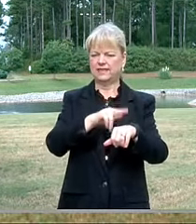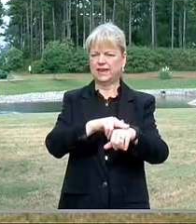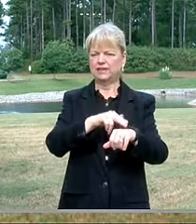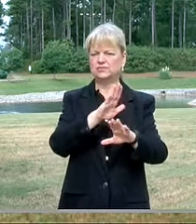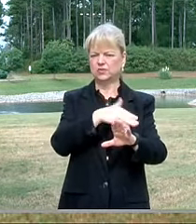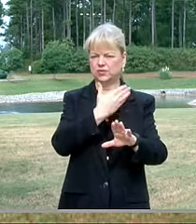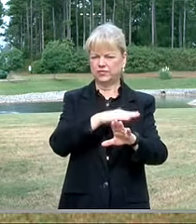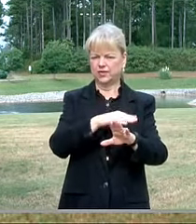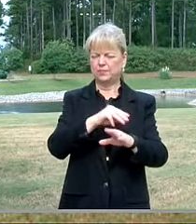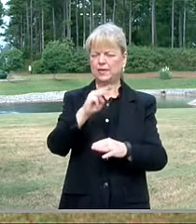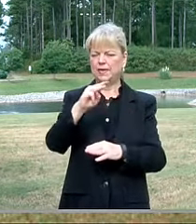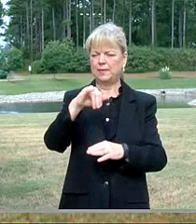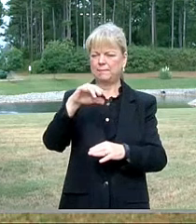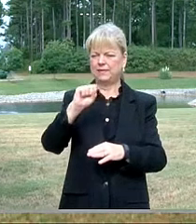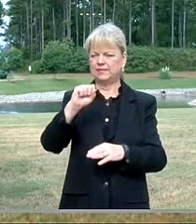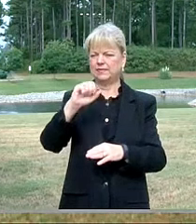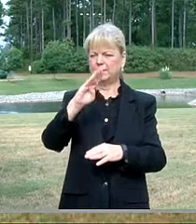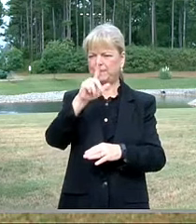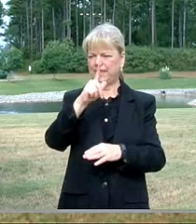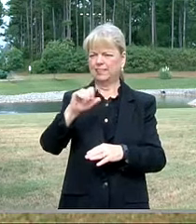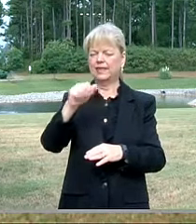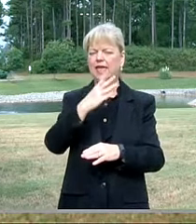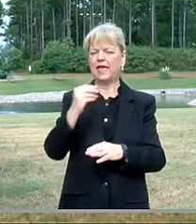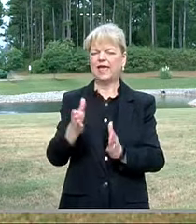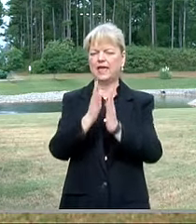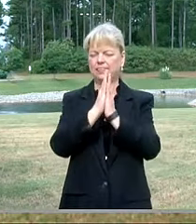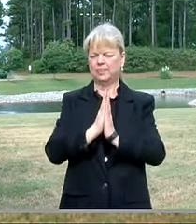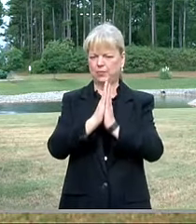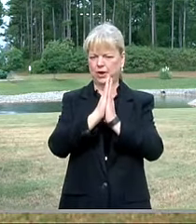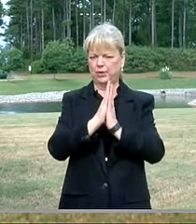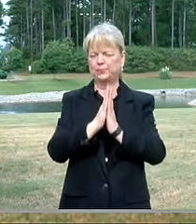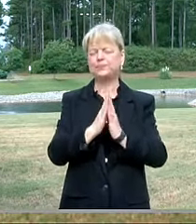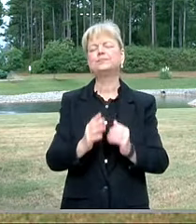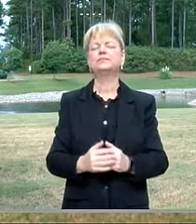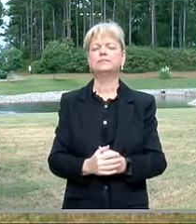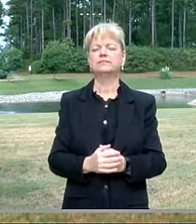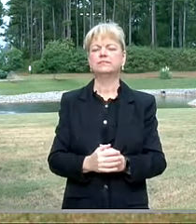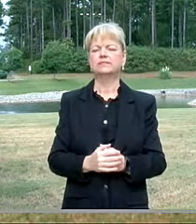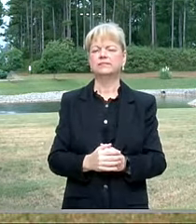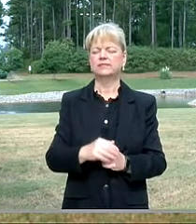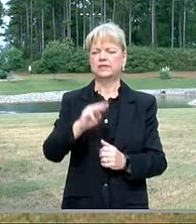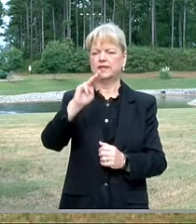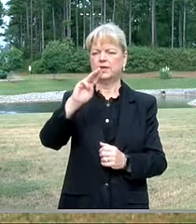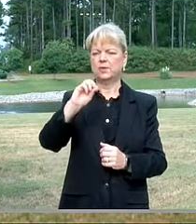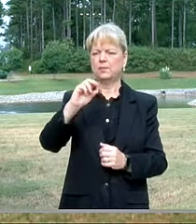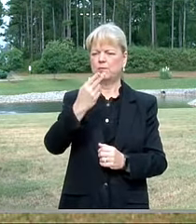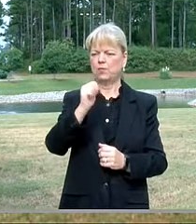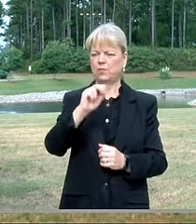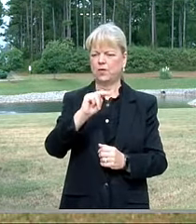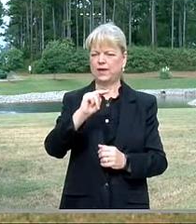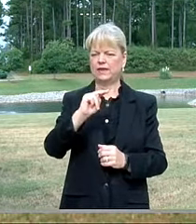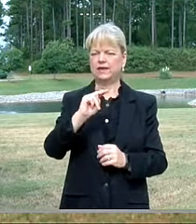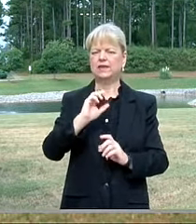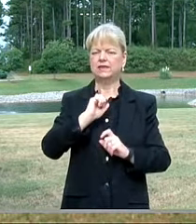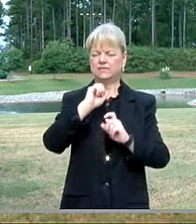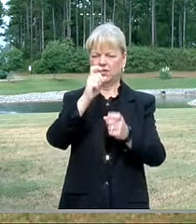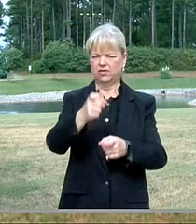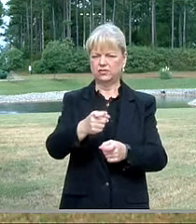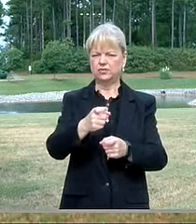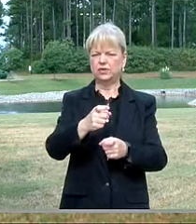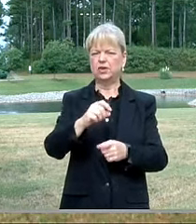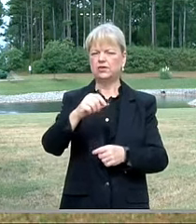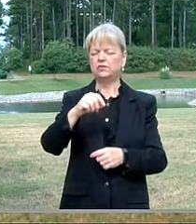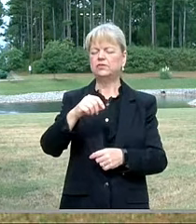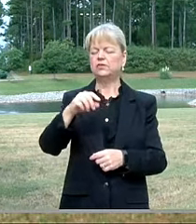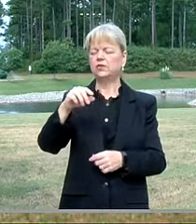by Ms. Bailey, and the invocation by Chaplain James Hall. Lieutenant General Mohan is deferring his honors to Brigadier General Pepper